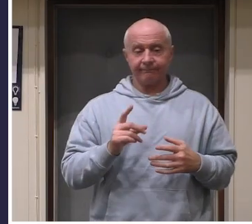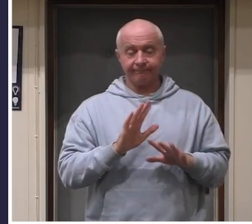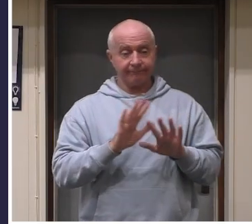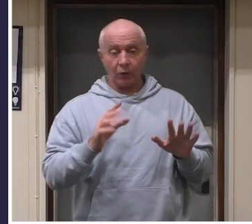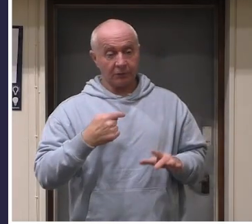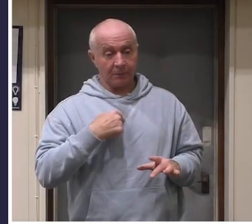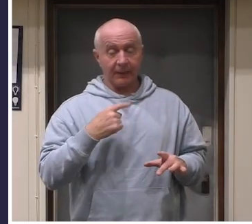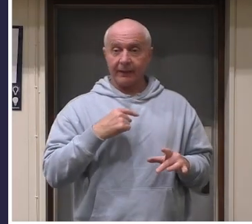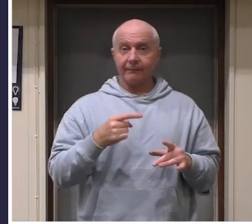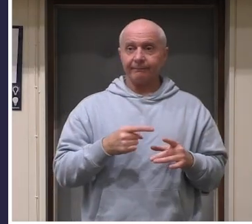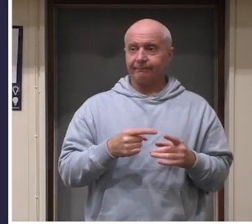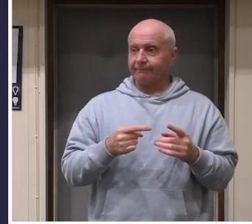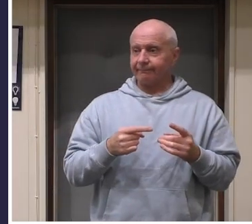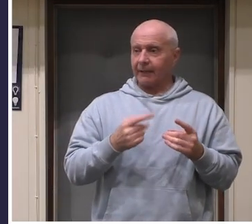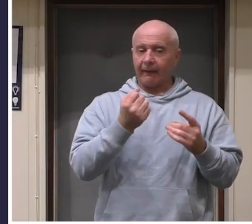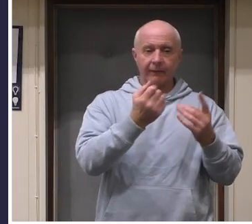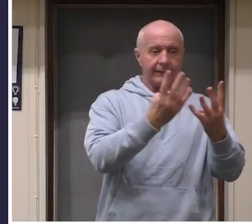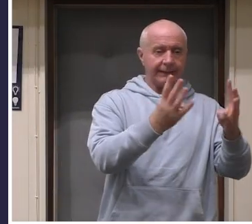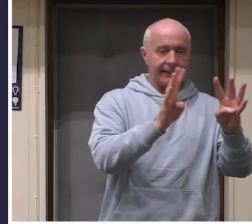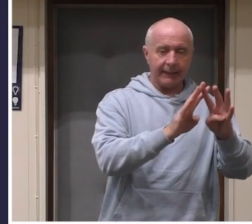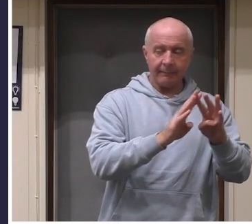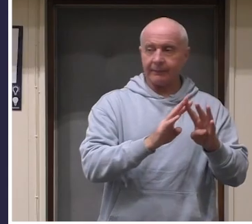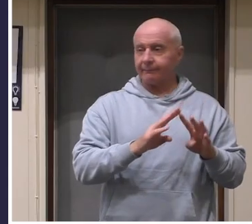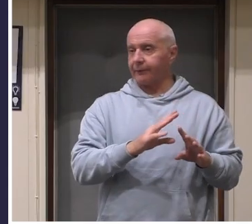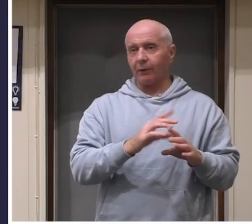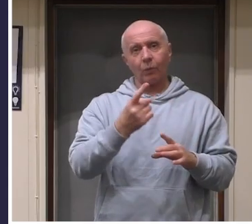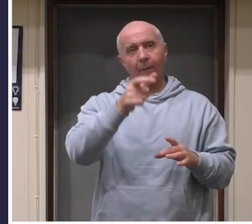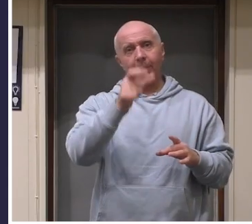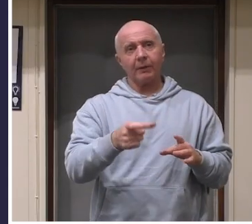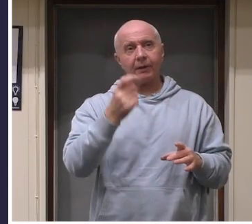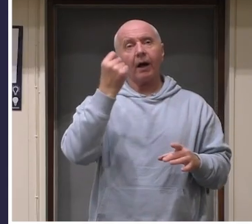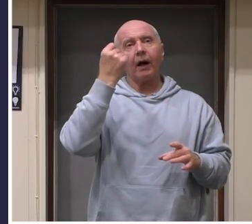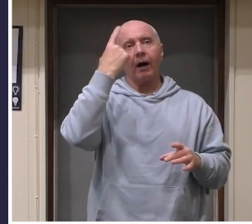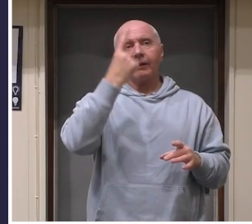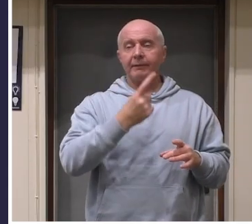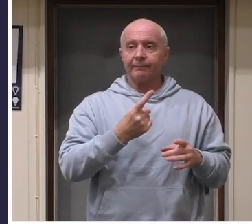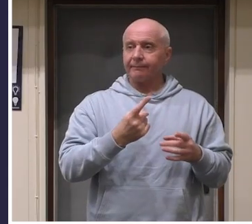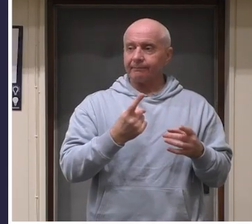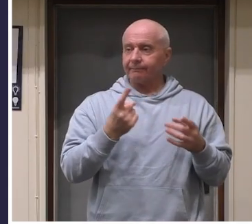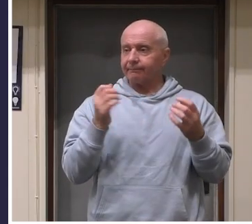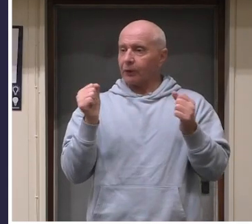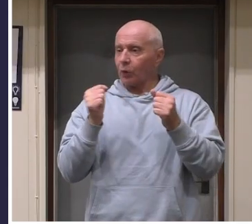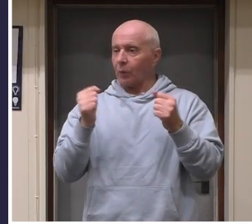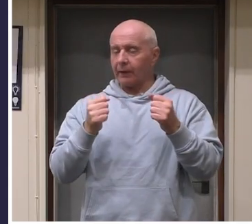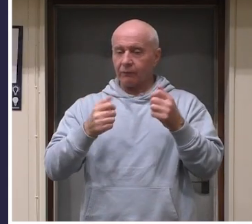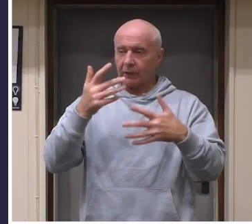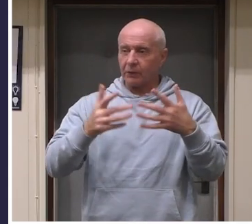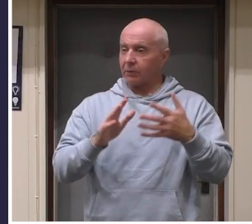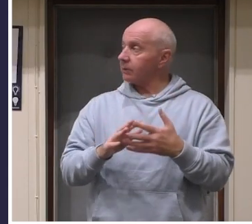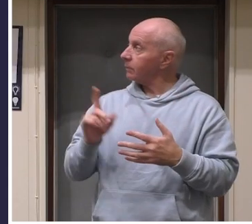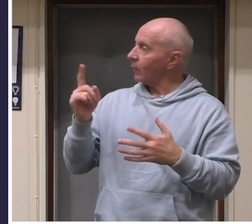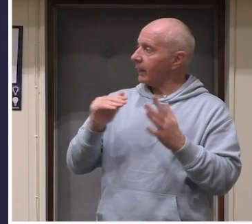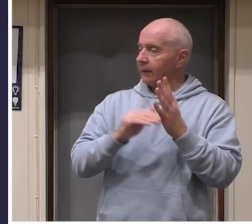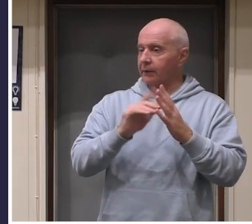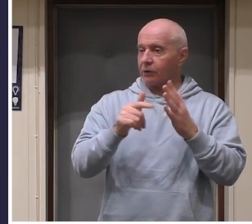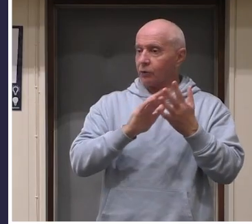of the science that we do is one person's idea and one person's effort. Most of the cooling results that you saw were done at ETH Zurich when I